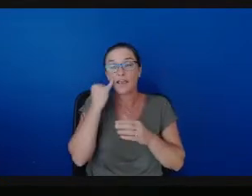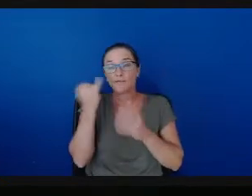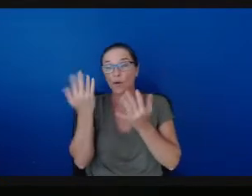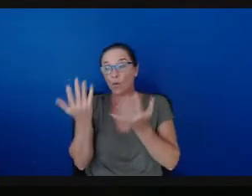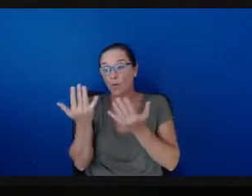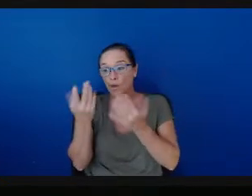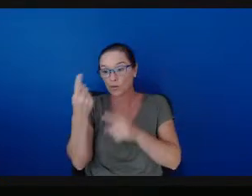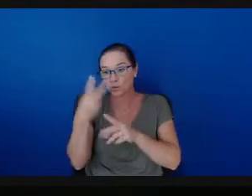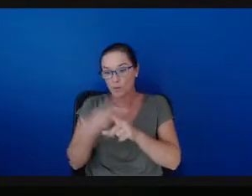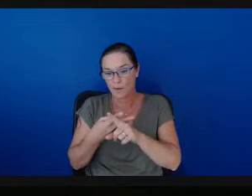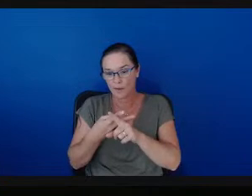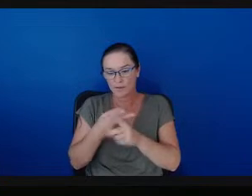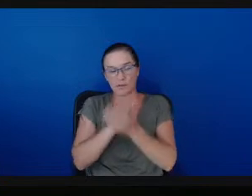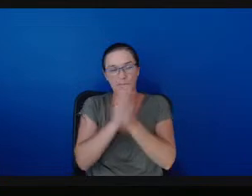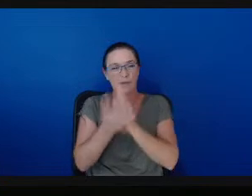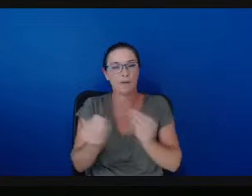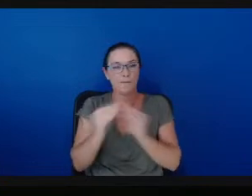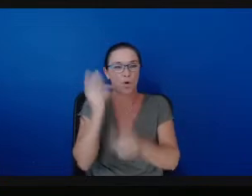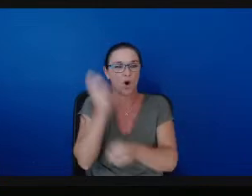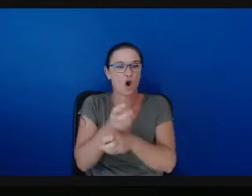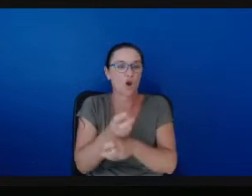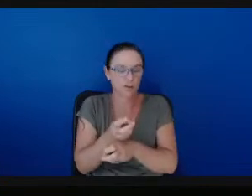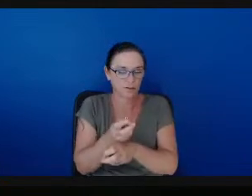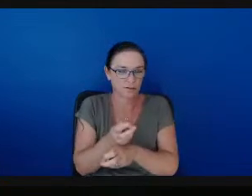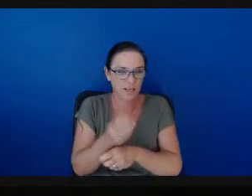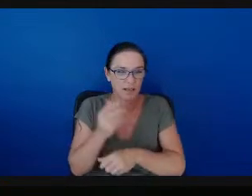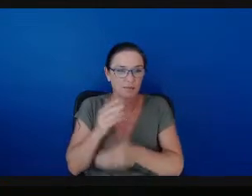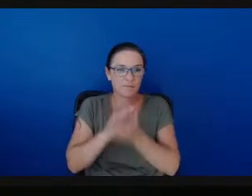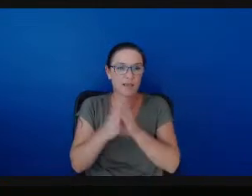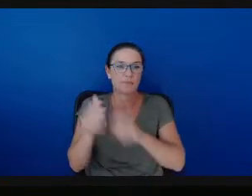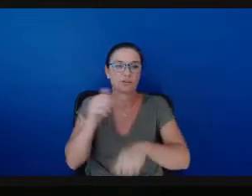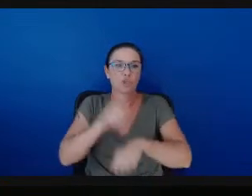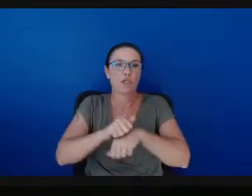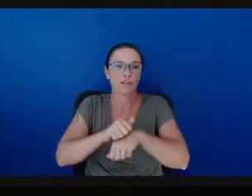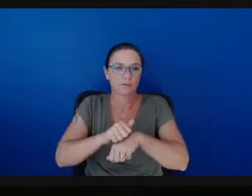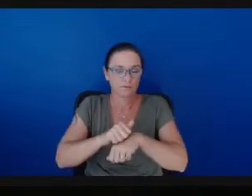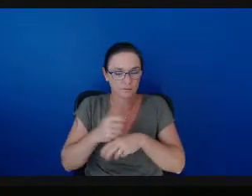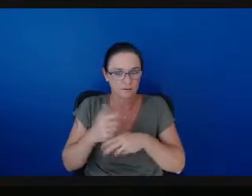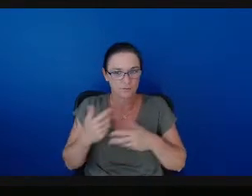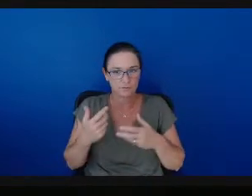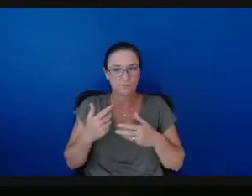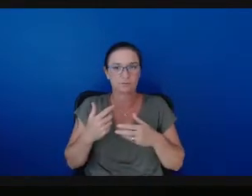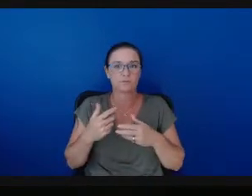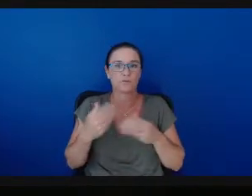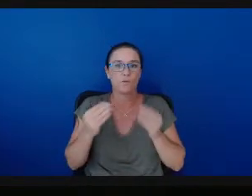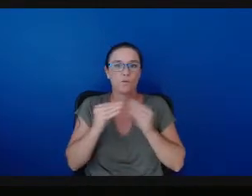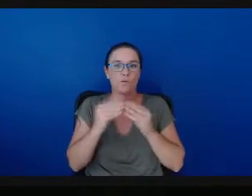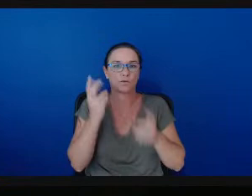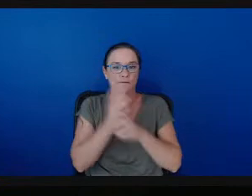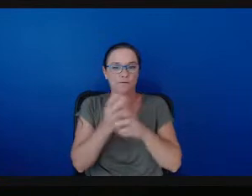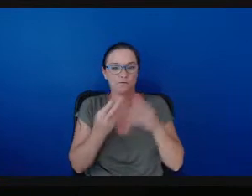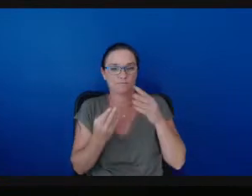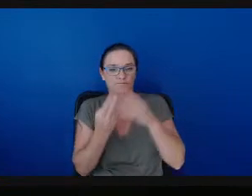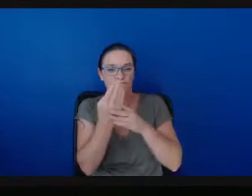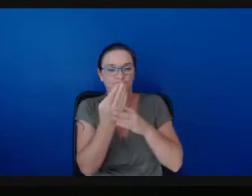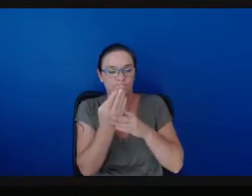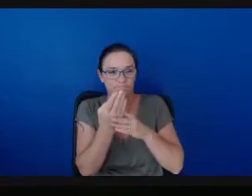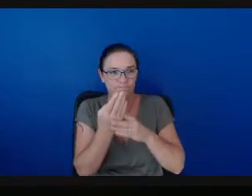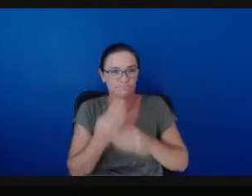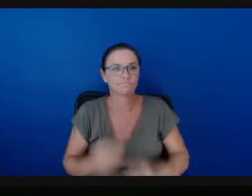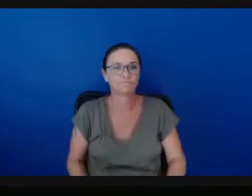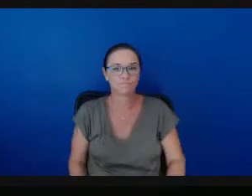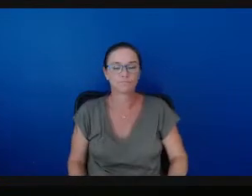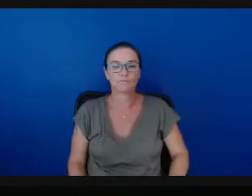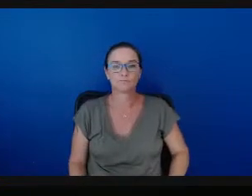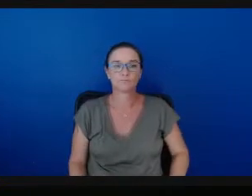harden and solidify and congeal in there, Right. All right.